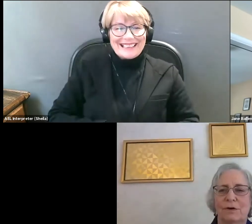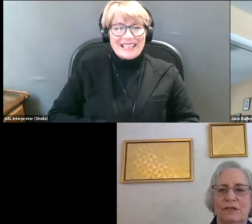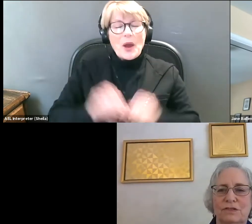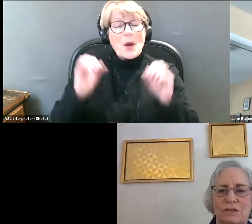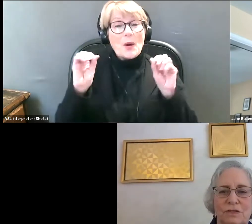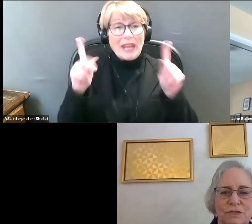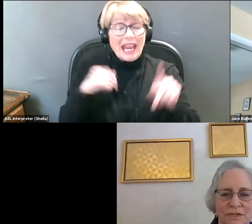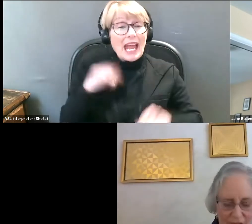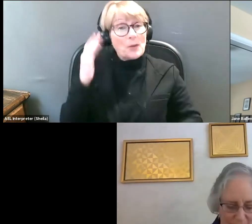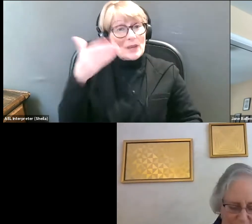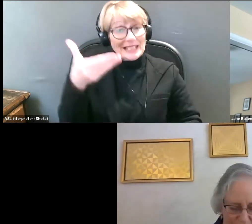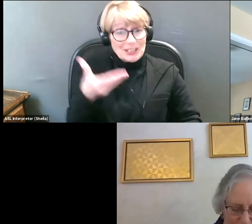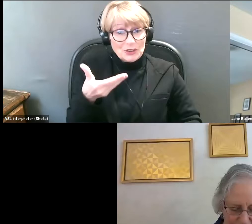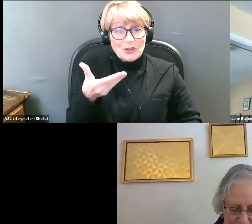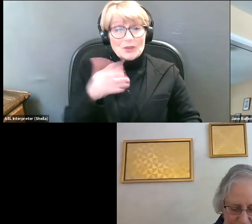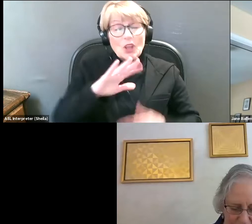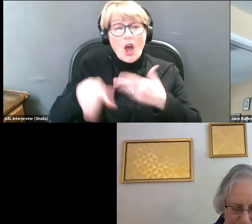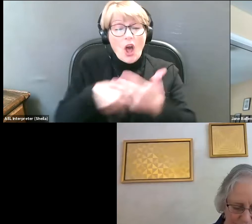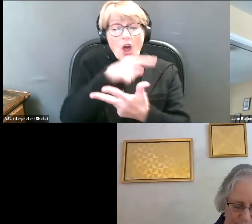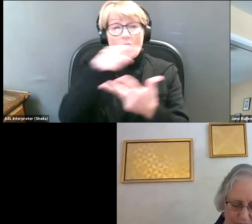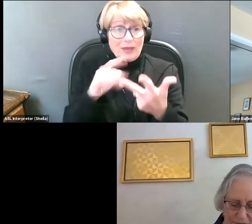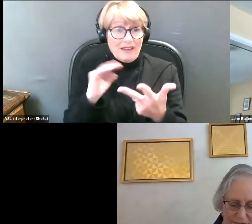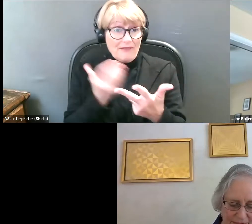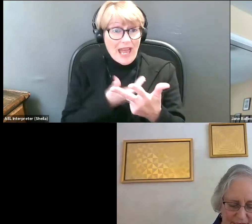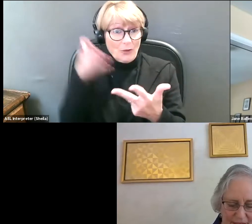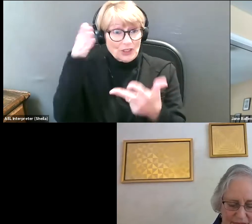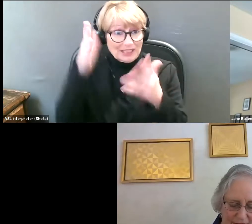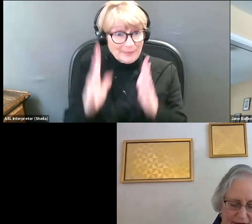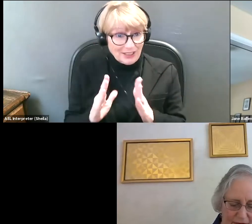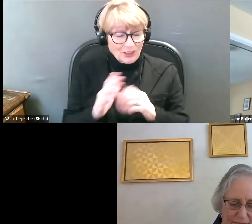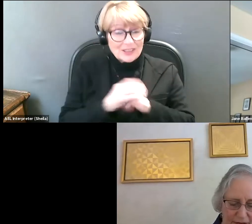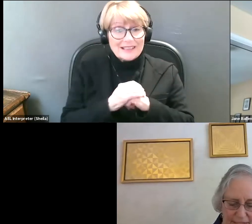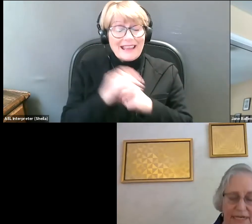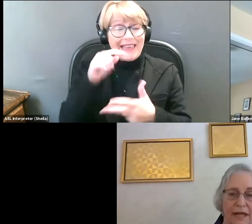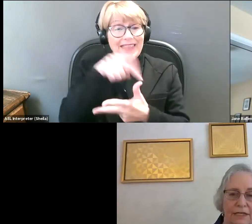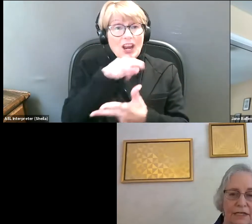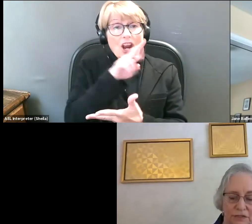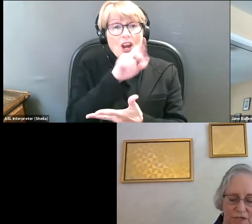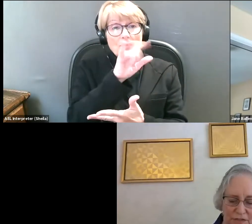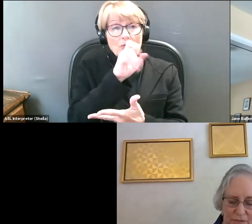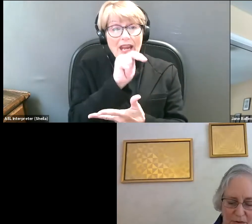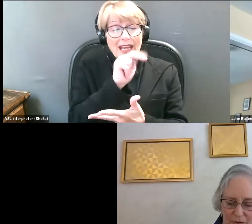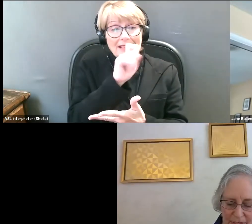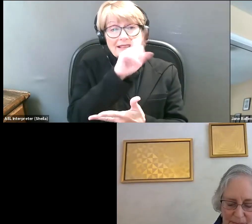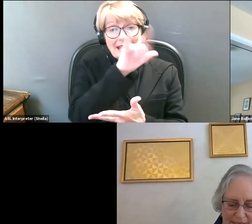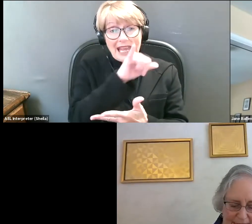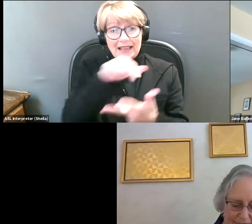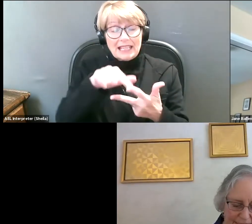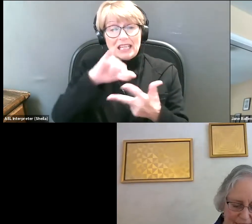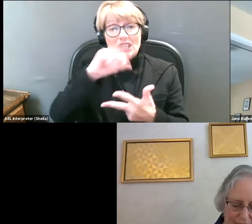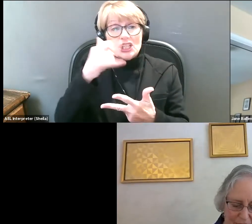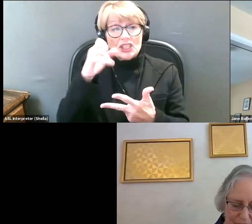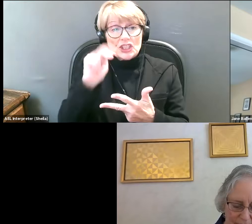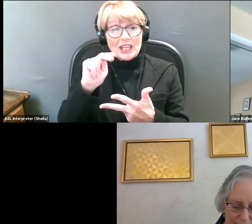Okay, I will introduce all three of our speakers. They are Ryan Talley, Jason Rode, and